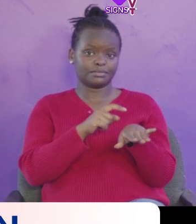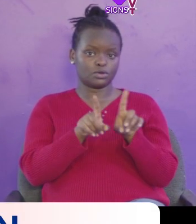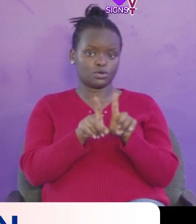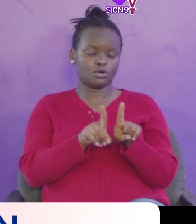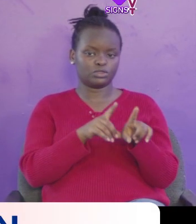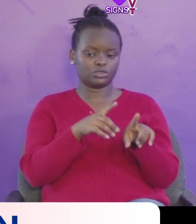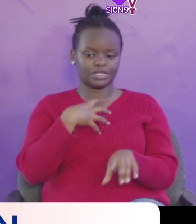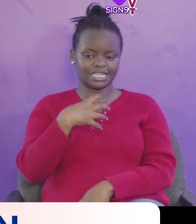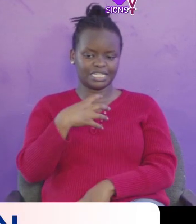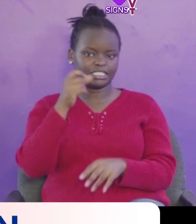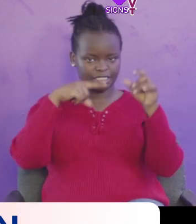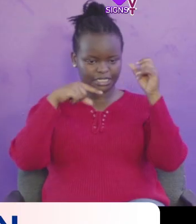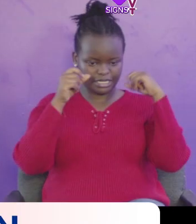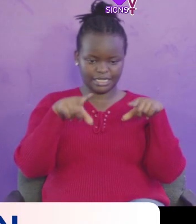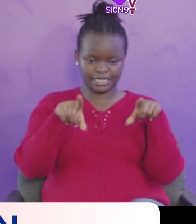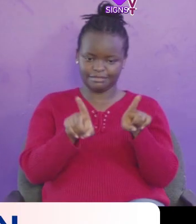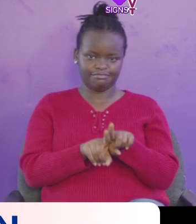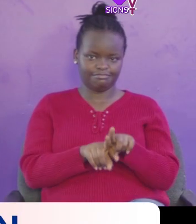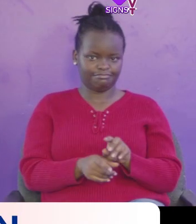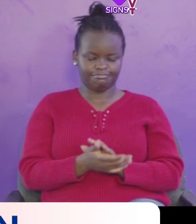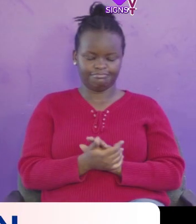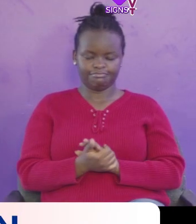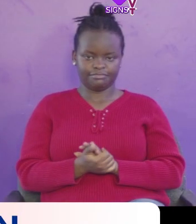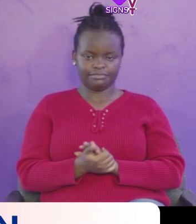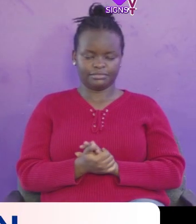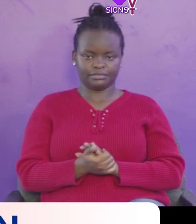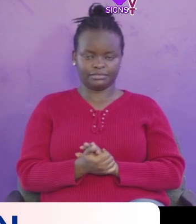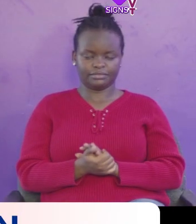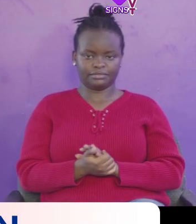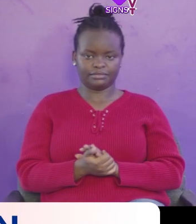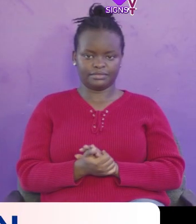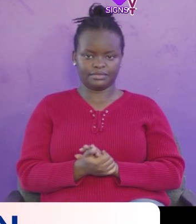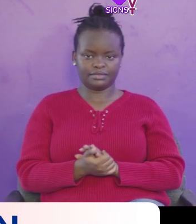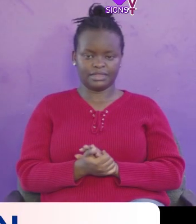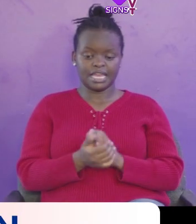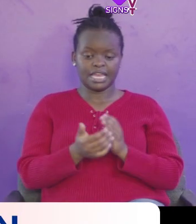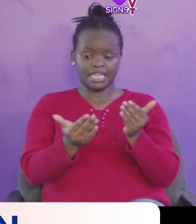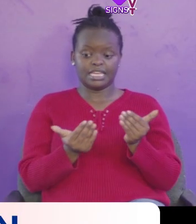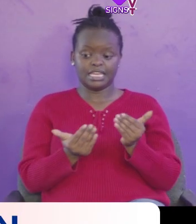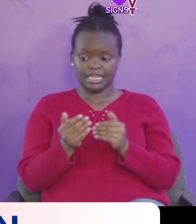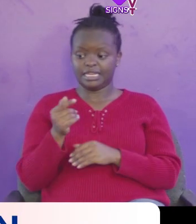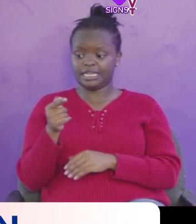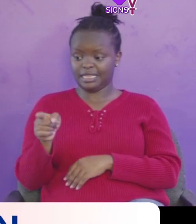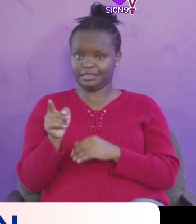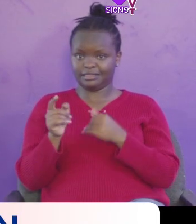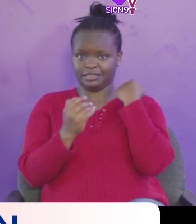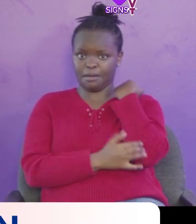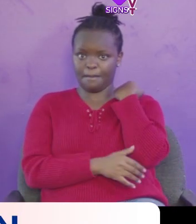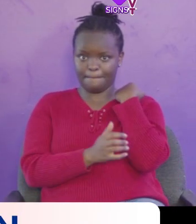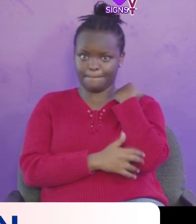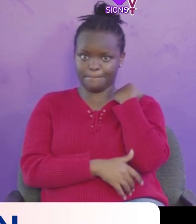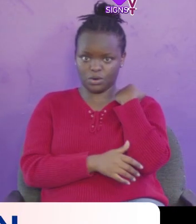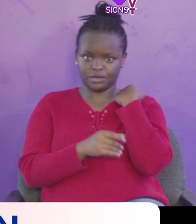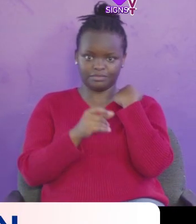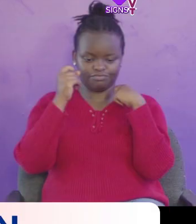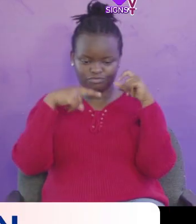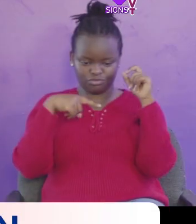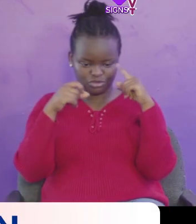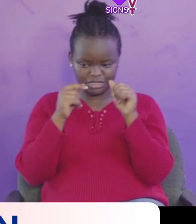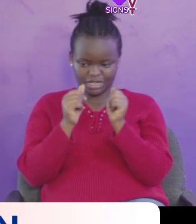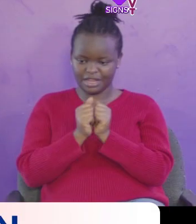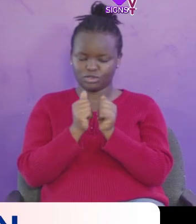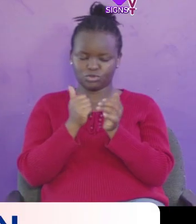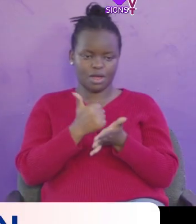do cry. I know. And many times they do. Many times. So they need the poor to cry with them. To cry, to help them